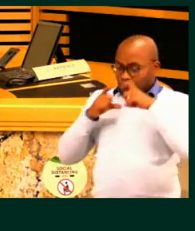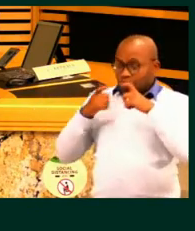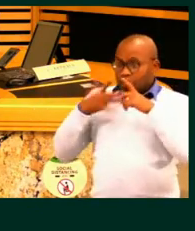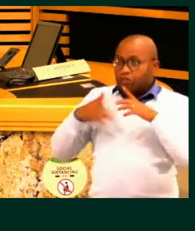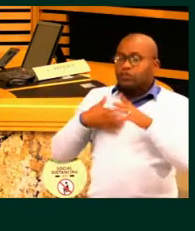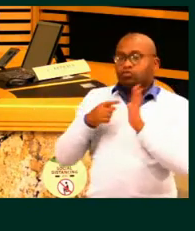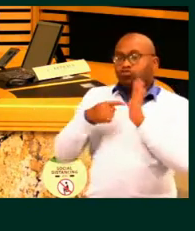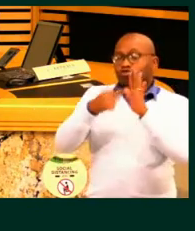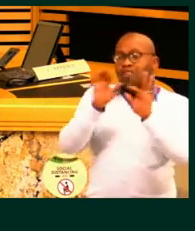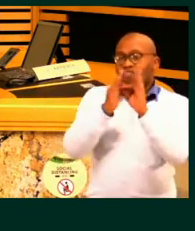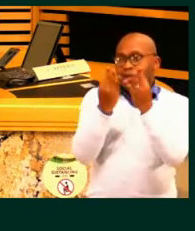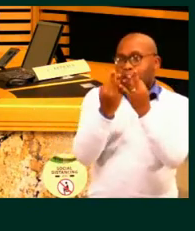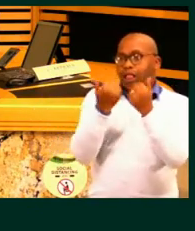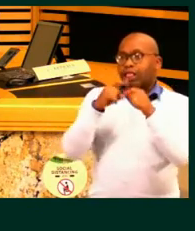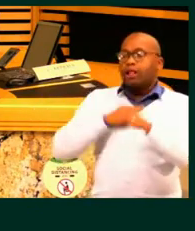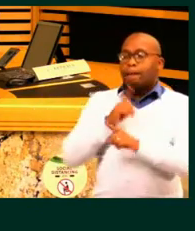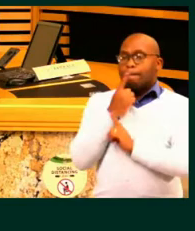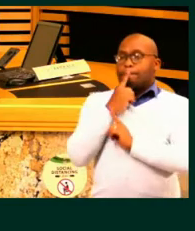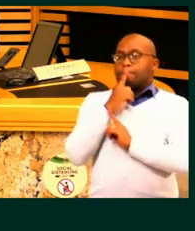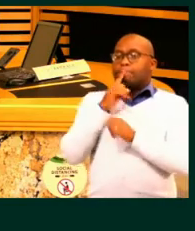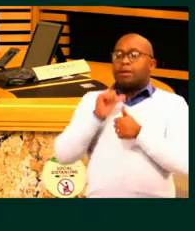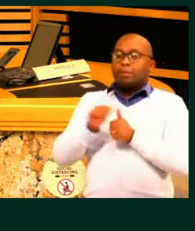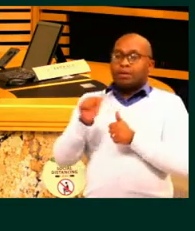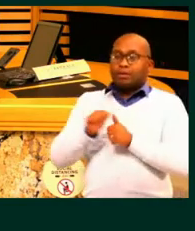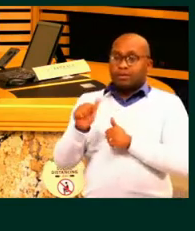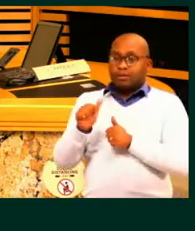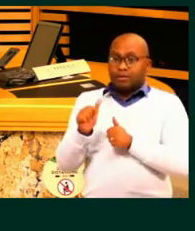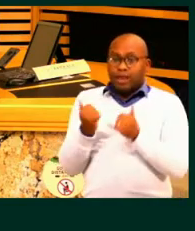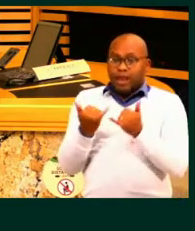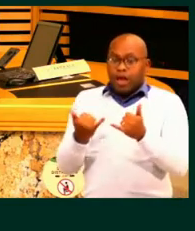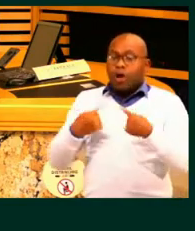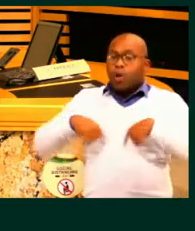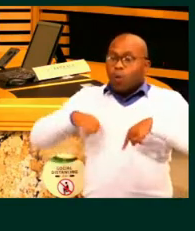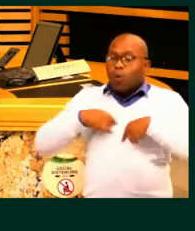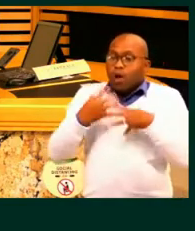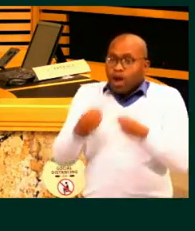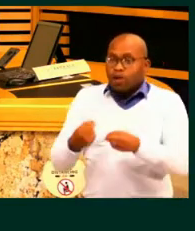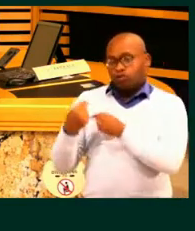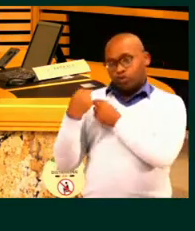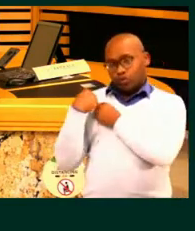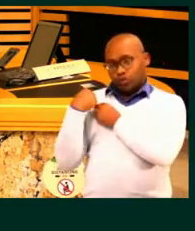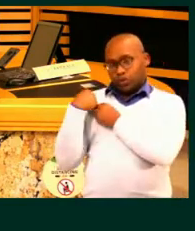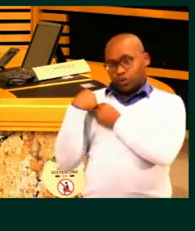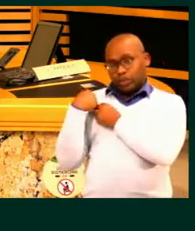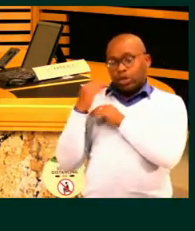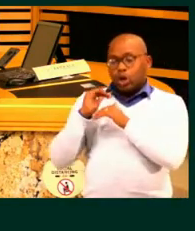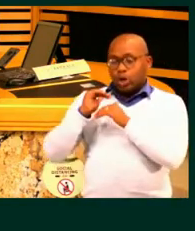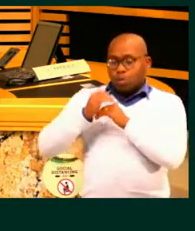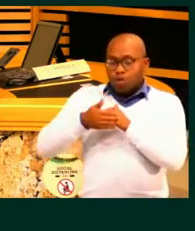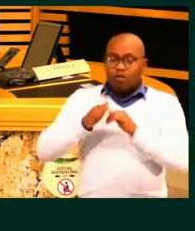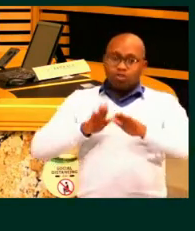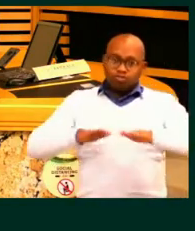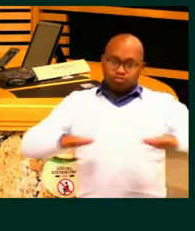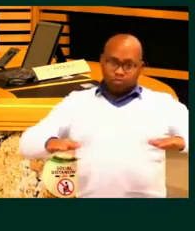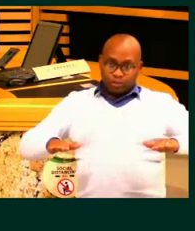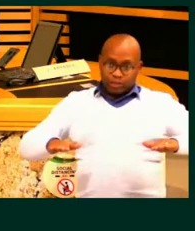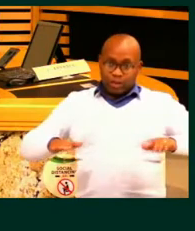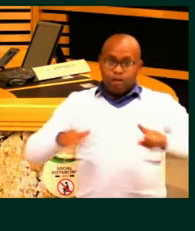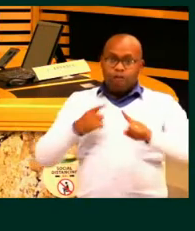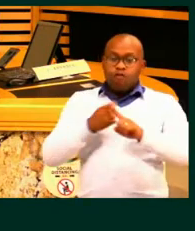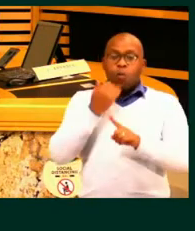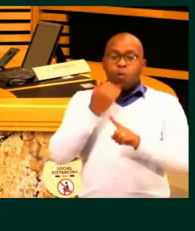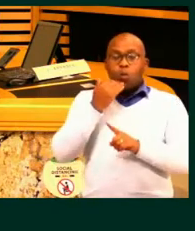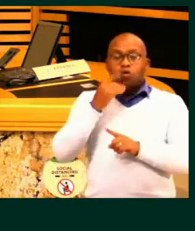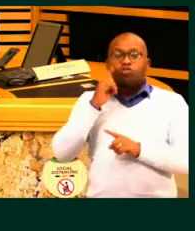communities as elected representatives we have an obligation to ensure that our Learners are safe from teachers taking advantage